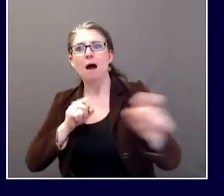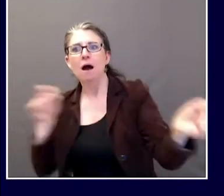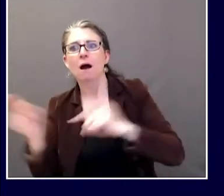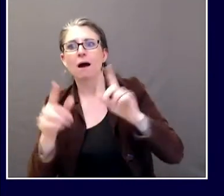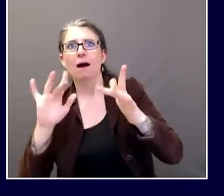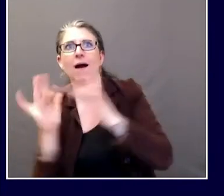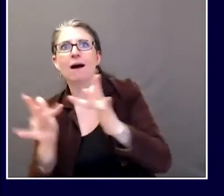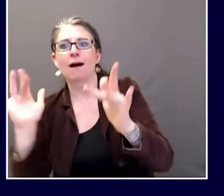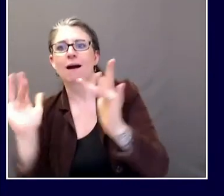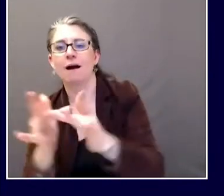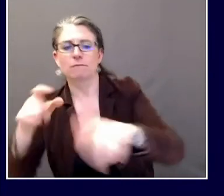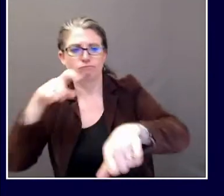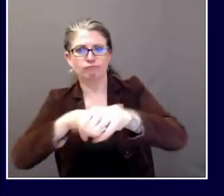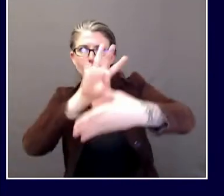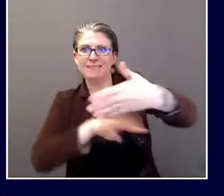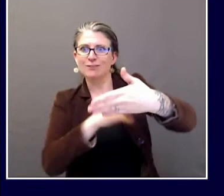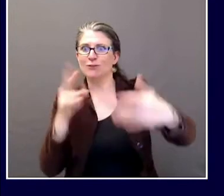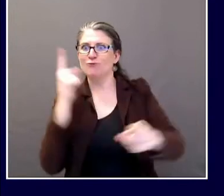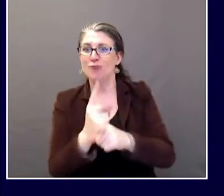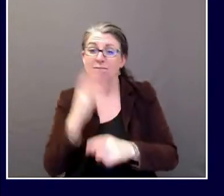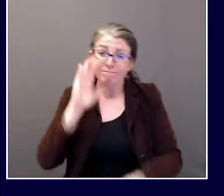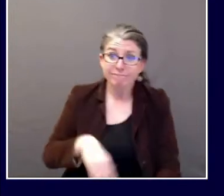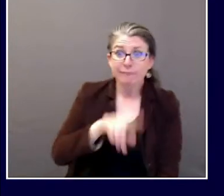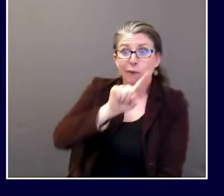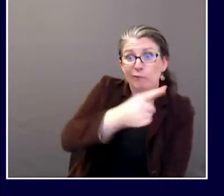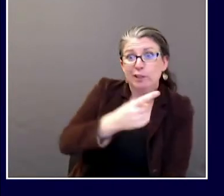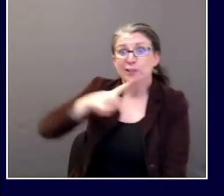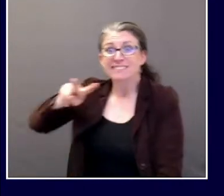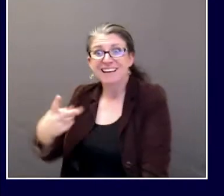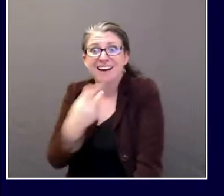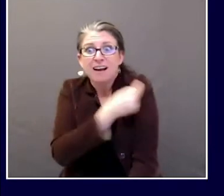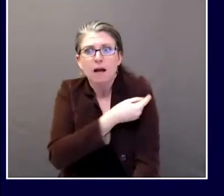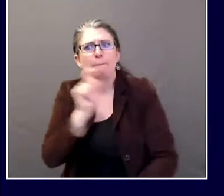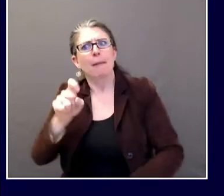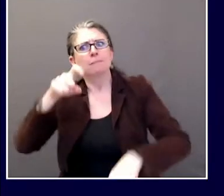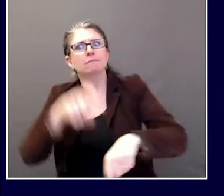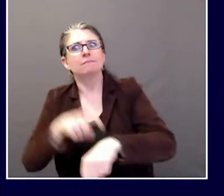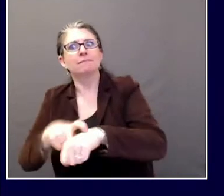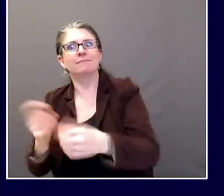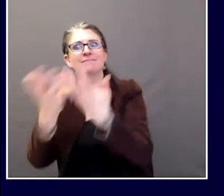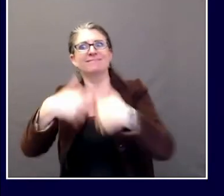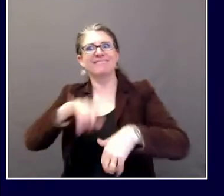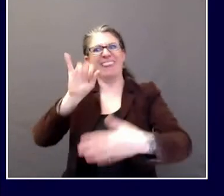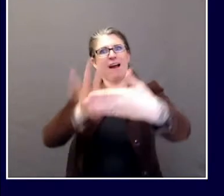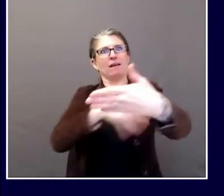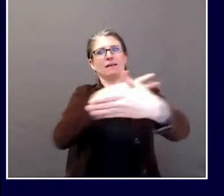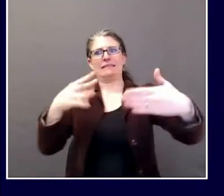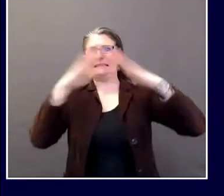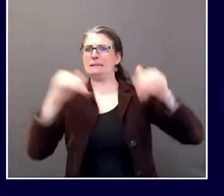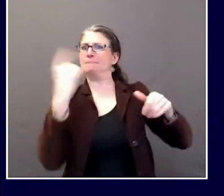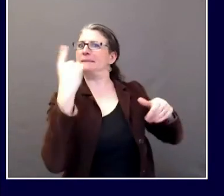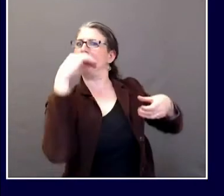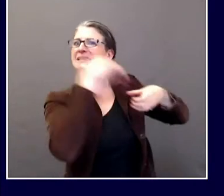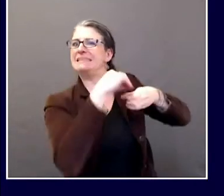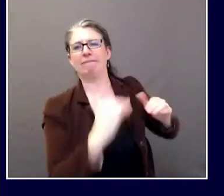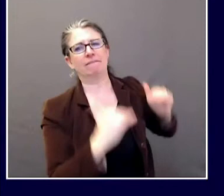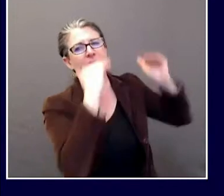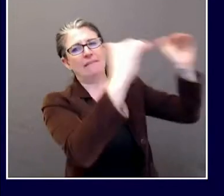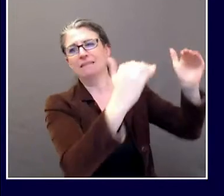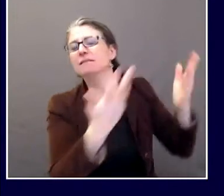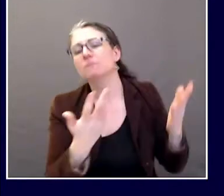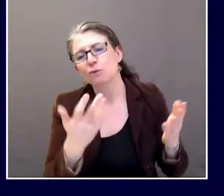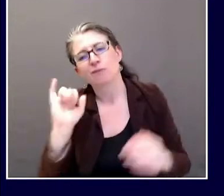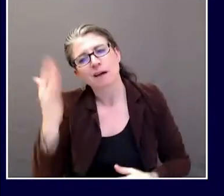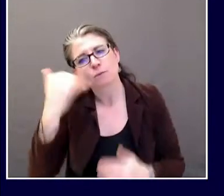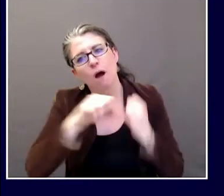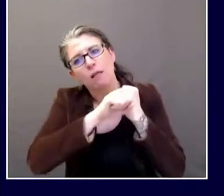that's also come into us is, why isn't my doctor's office contacting me so that I can be vaccinated? And the